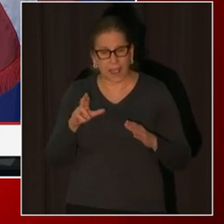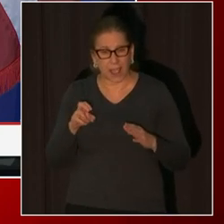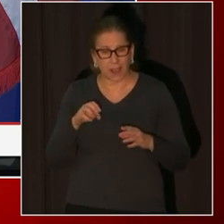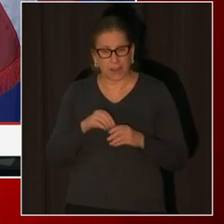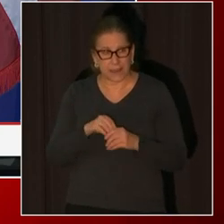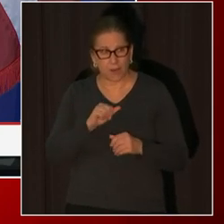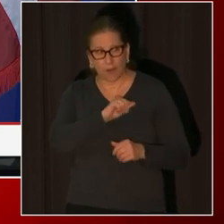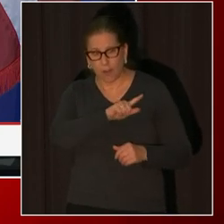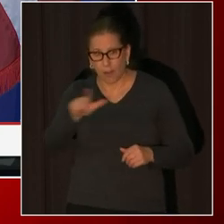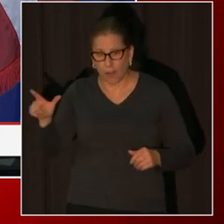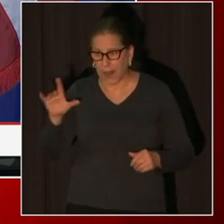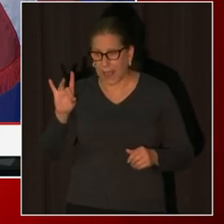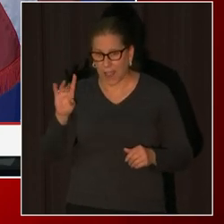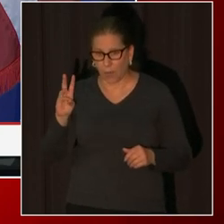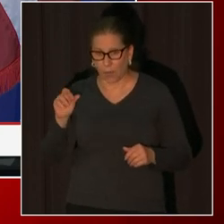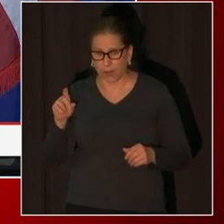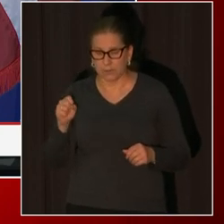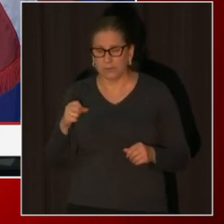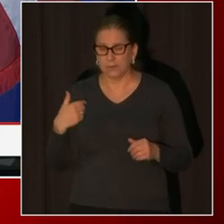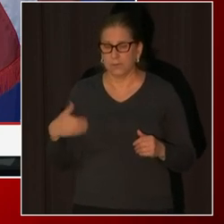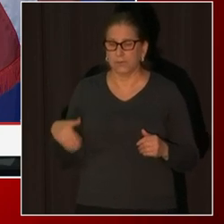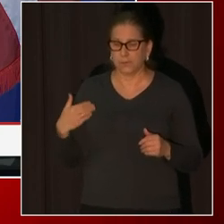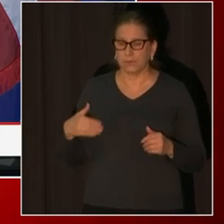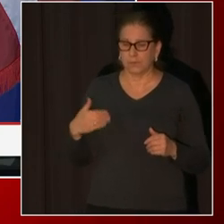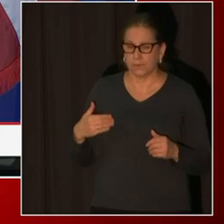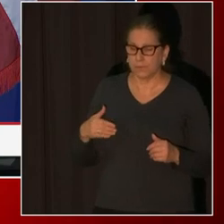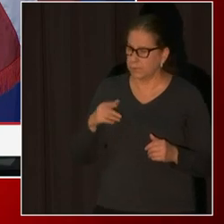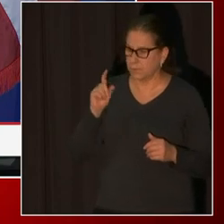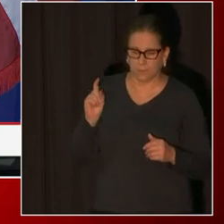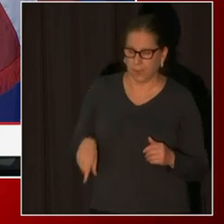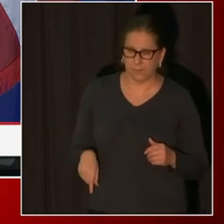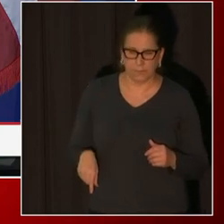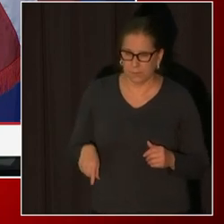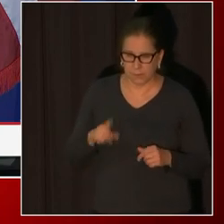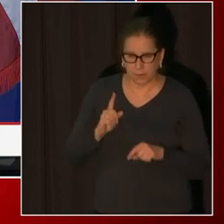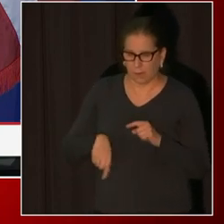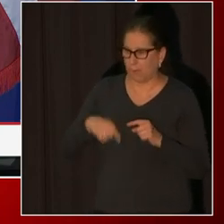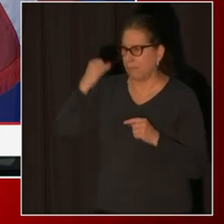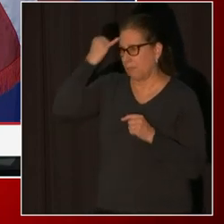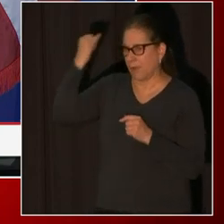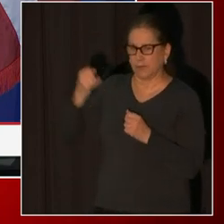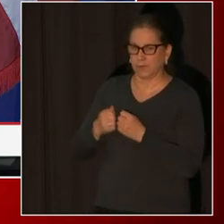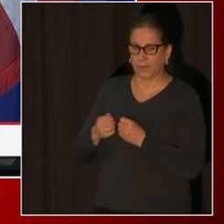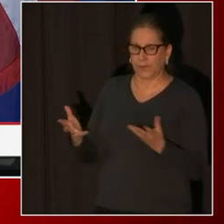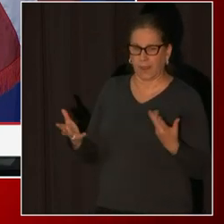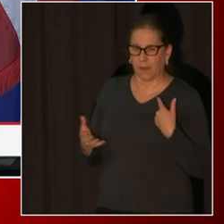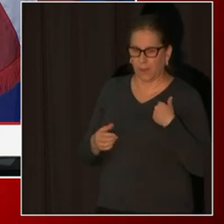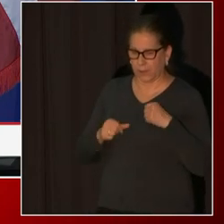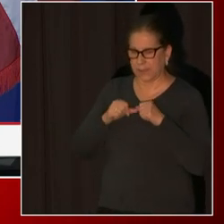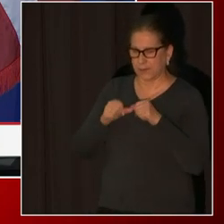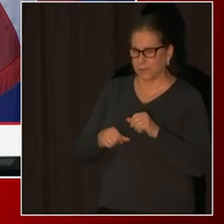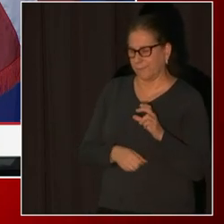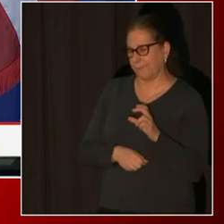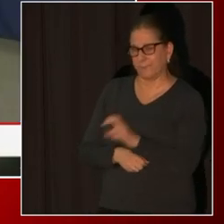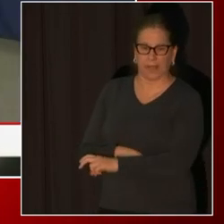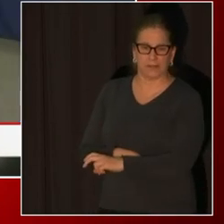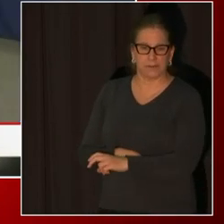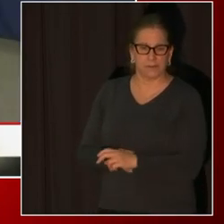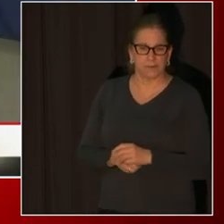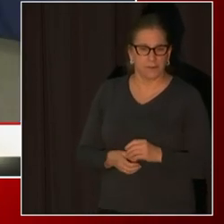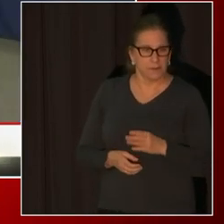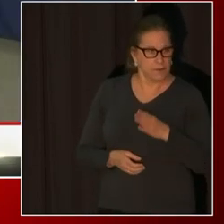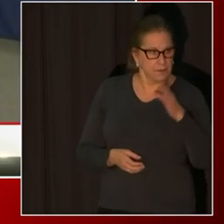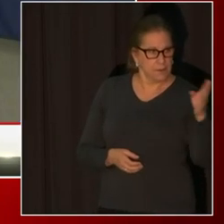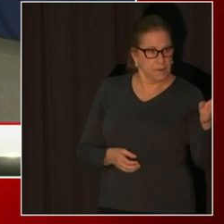to continue to invest in that. So let me turn to Rashad and Jenny to add more about what this budget does. Jenny, if you would.